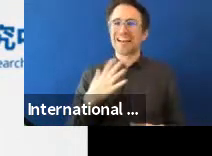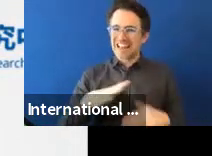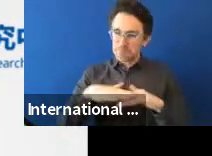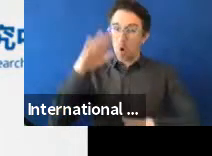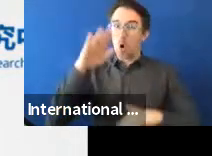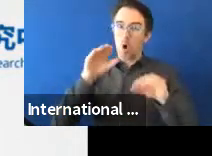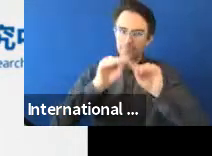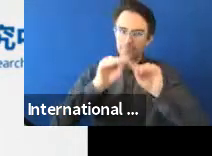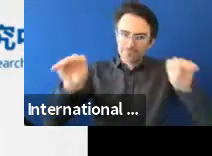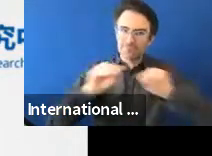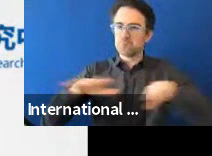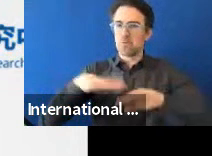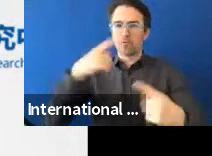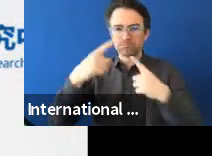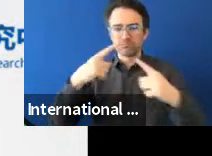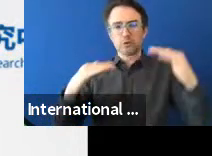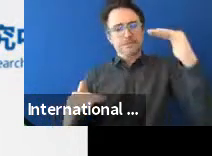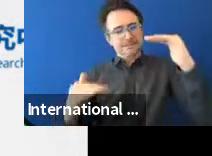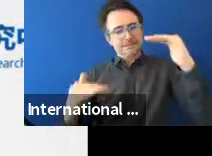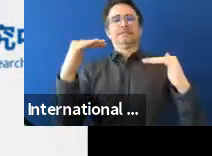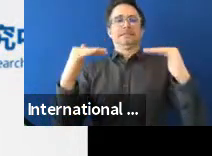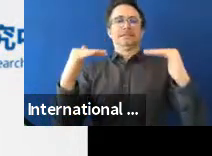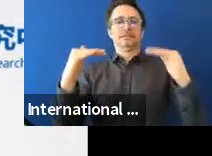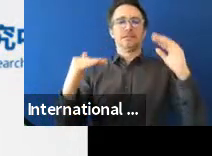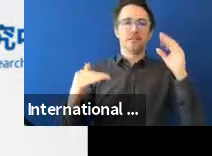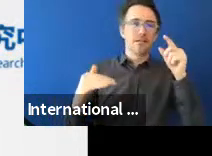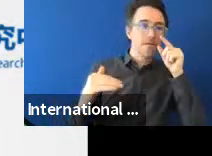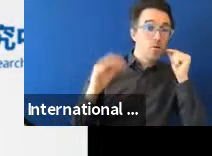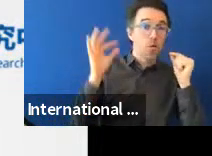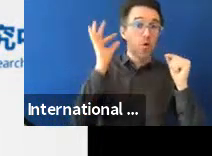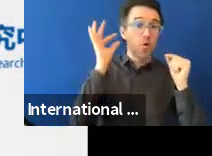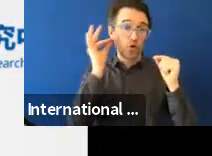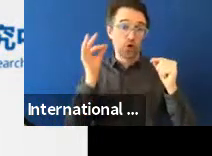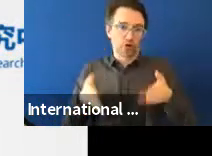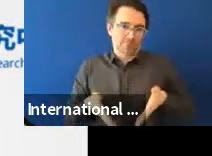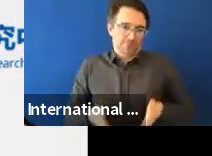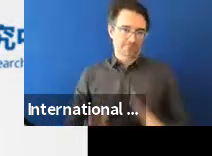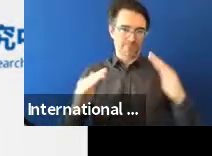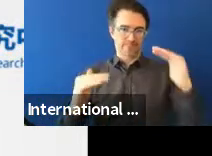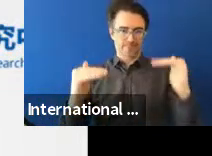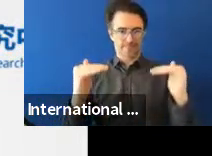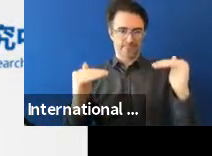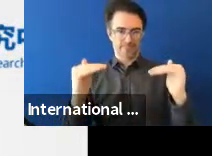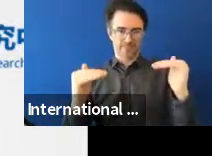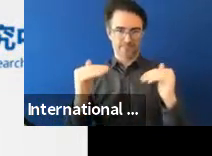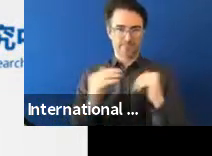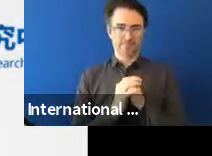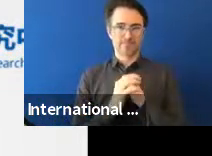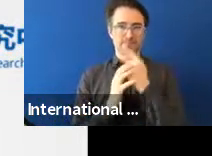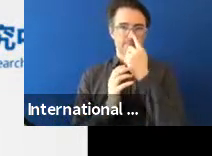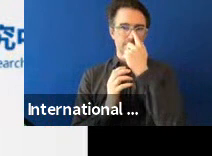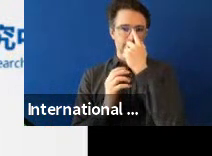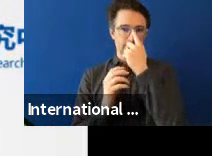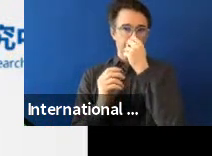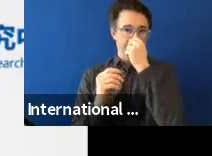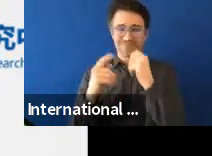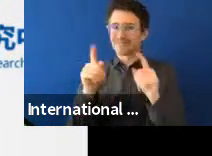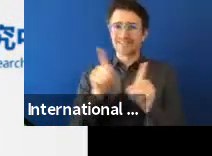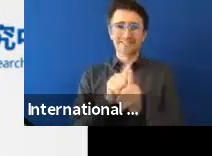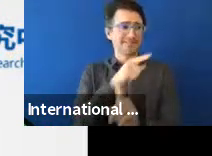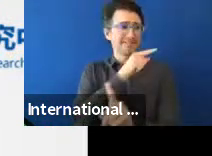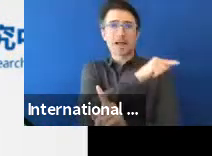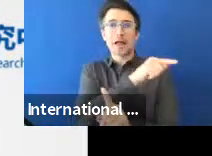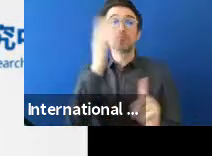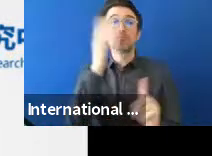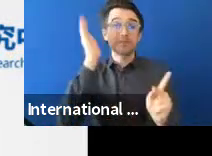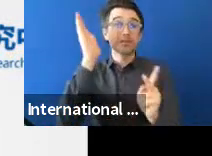Yeah. The cause of the squeeze SRB in China are similar with other countries. As for the decline, China's